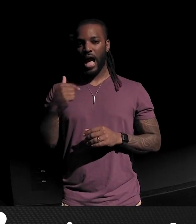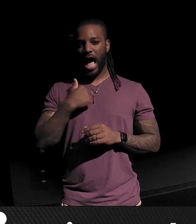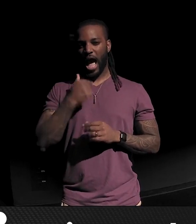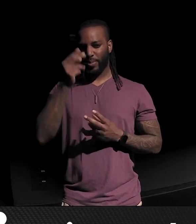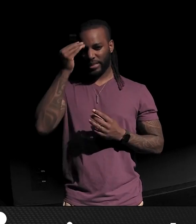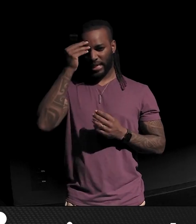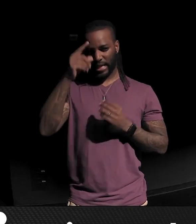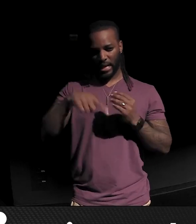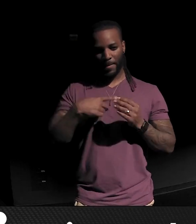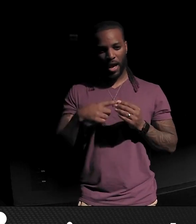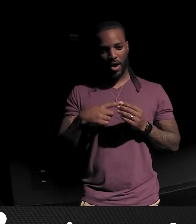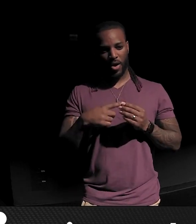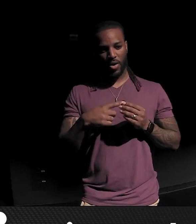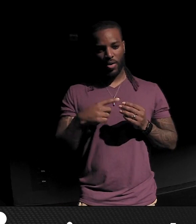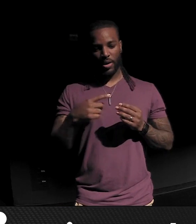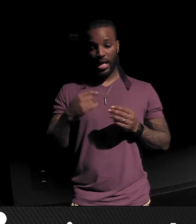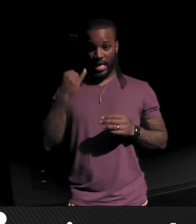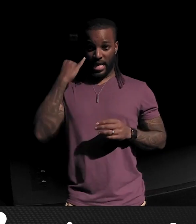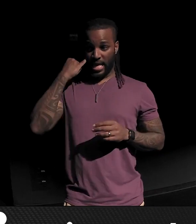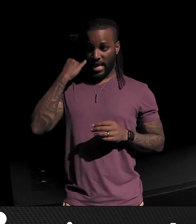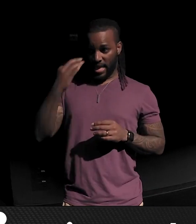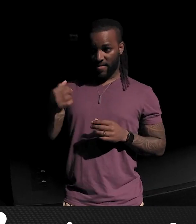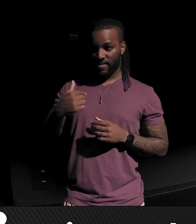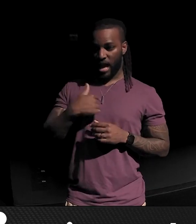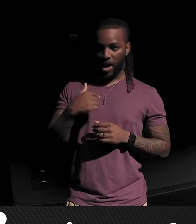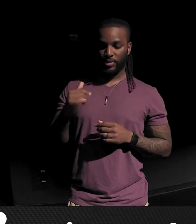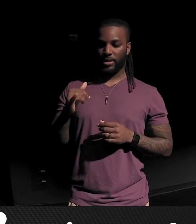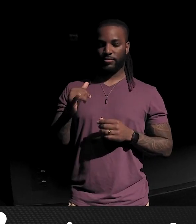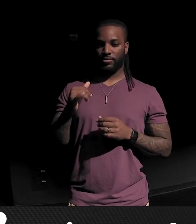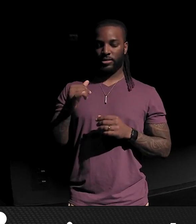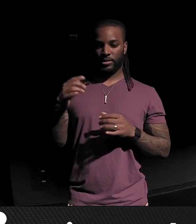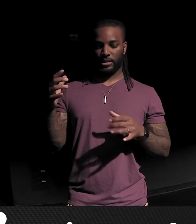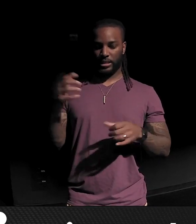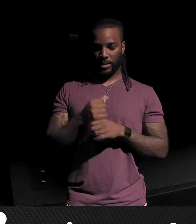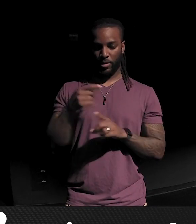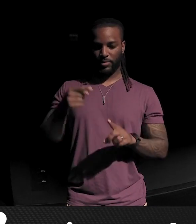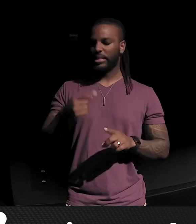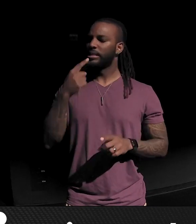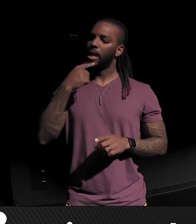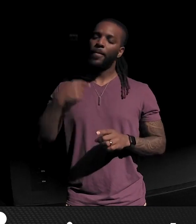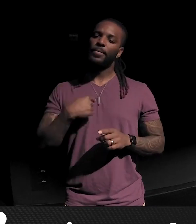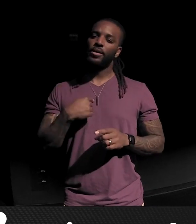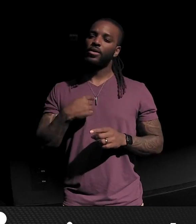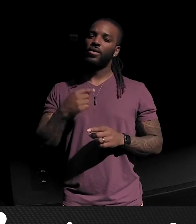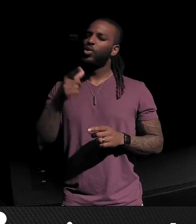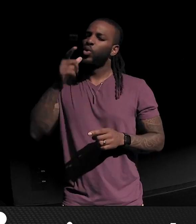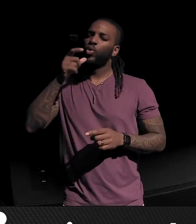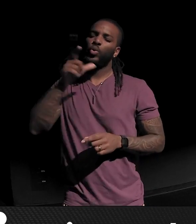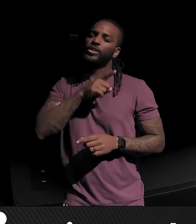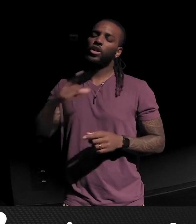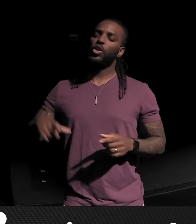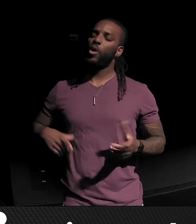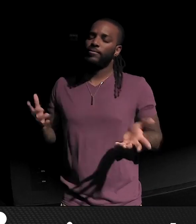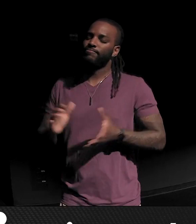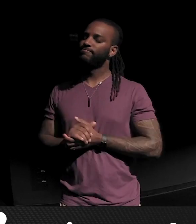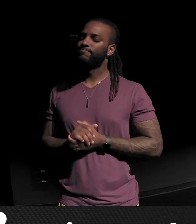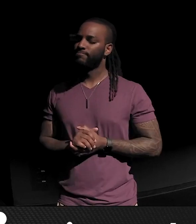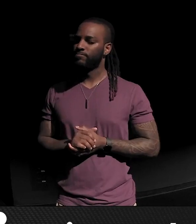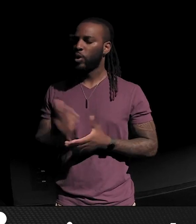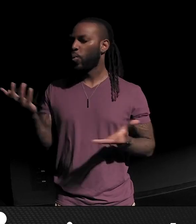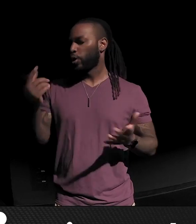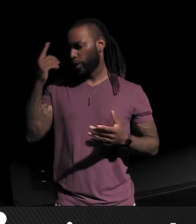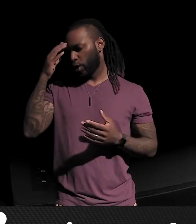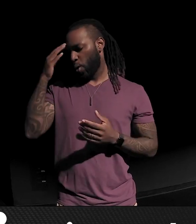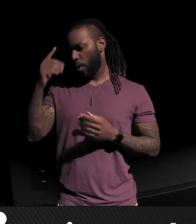how, if I was to circle us all up and say, tell me what you think, who is the Lord? What is the Lord? What do we know about